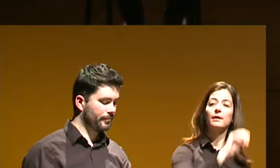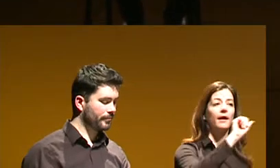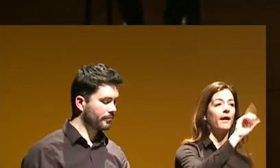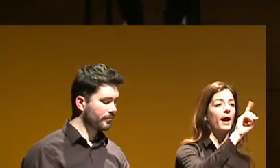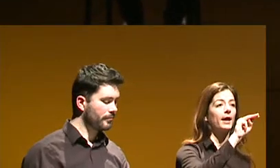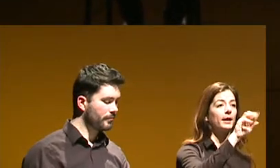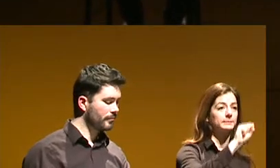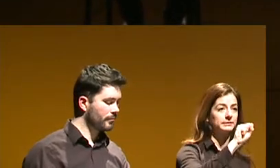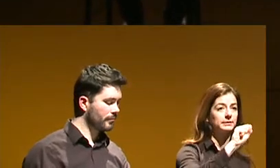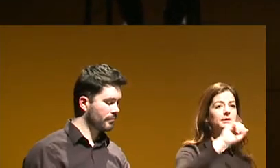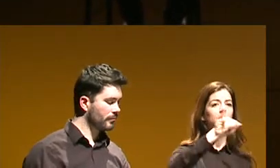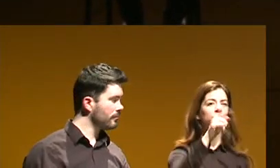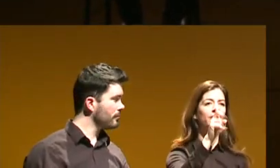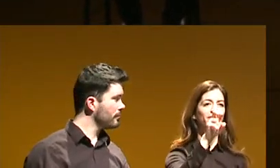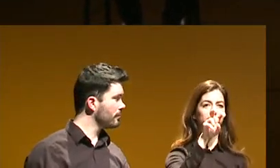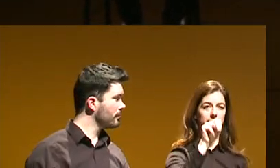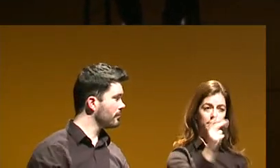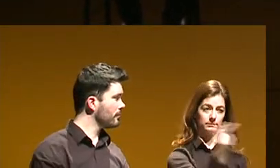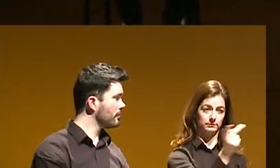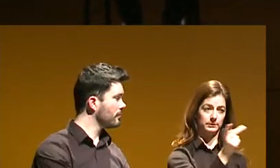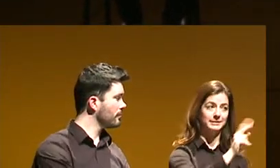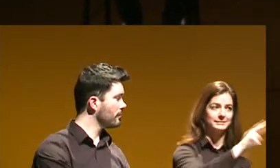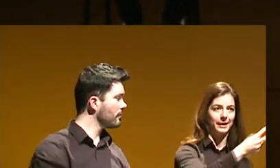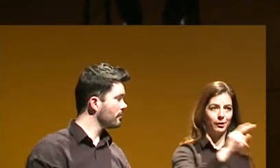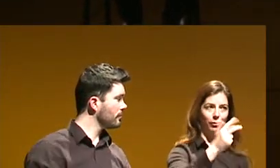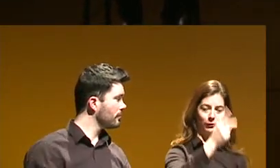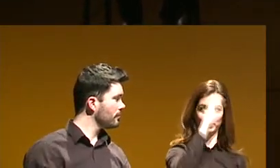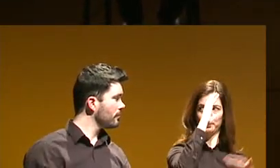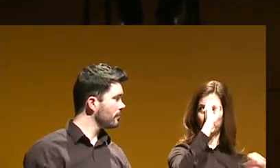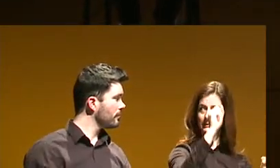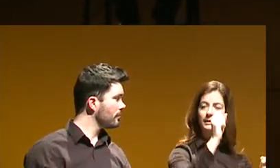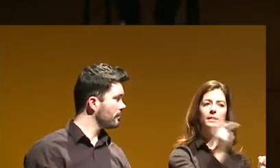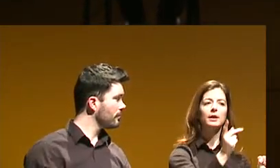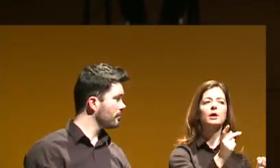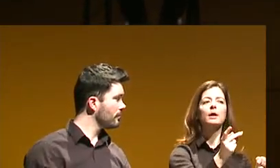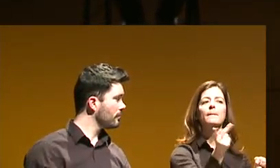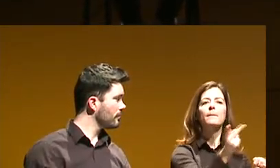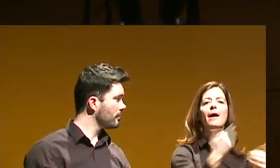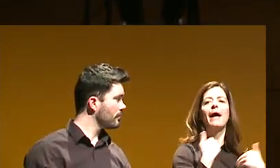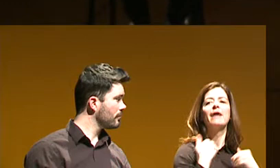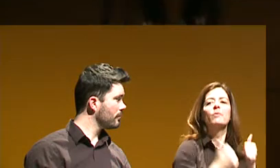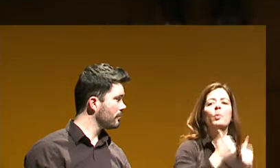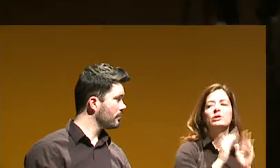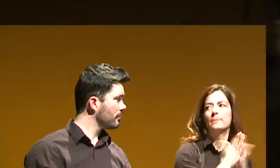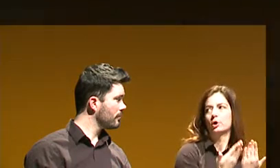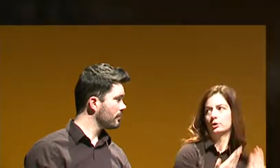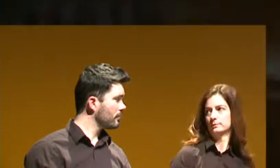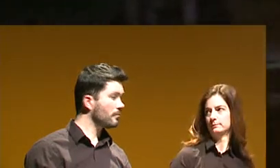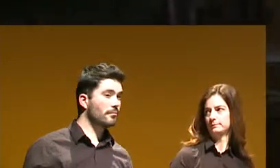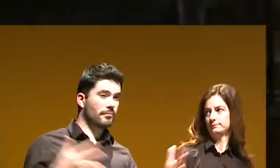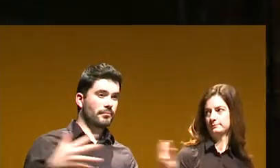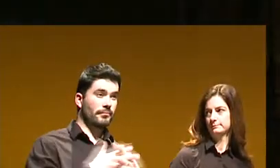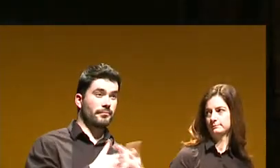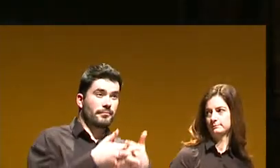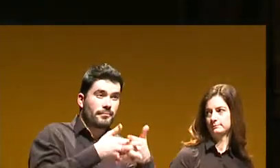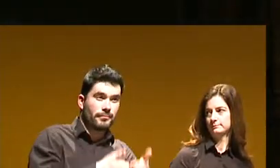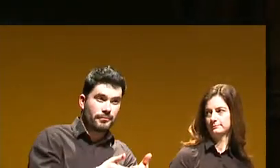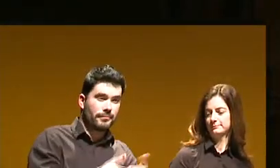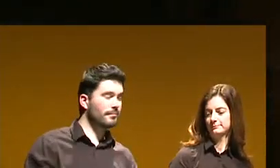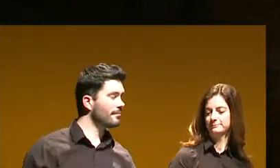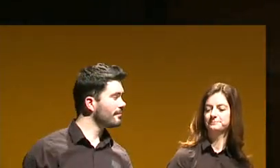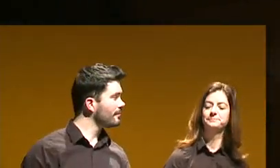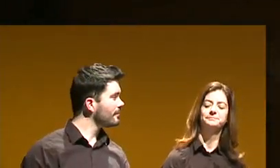Adams and Thomas Jefferson, the second and third president of the United States, both have in their libraries? The Quran. Who